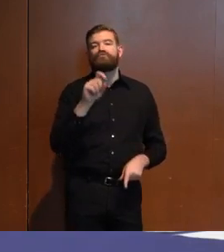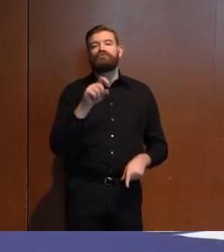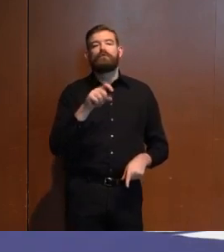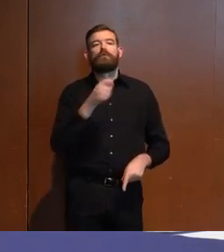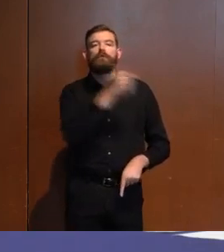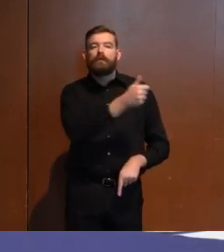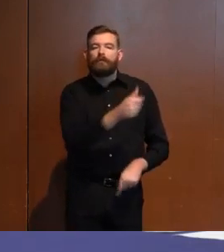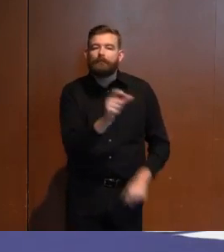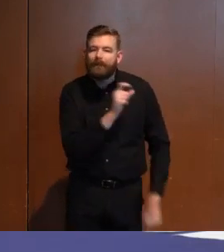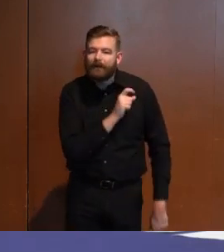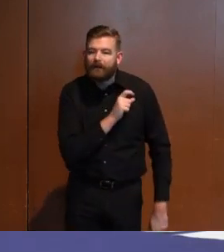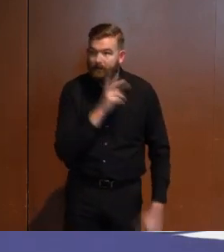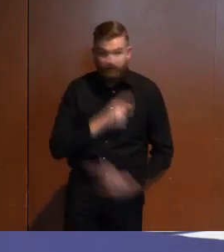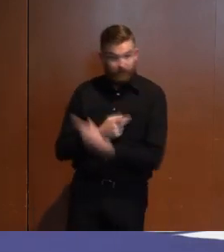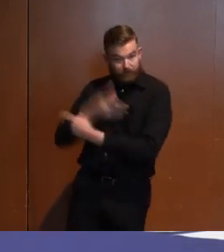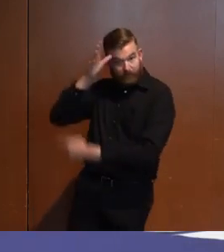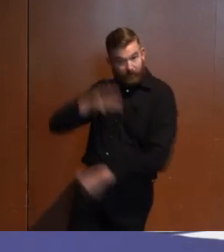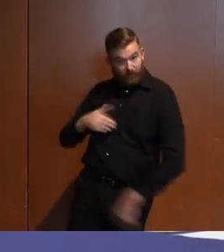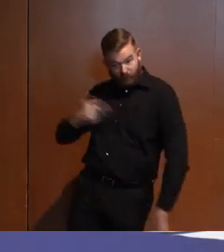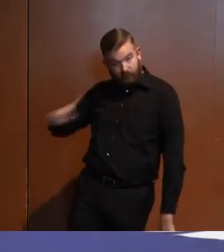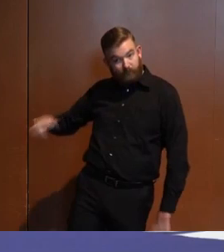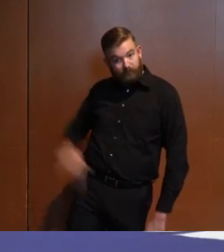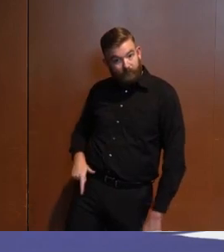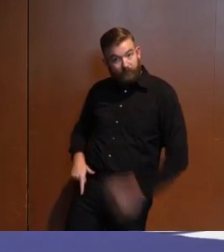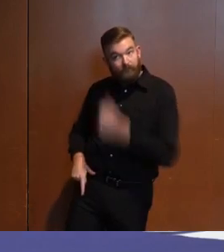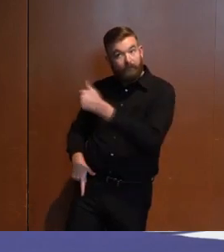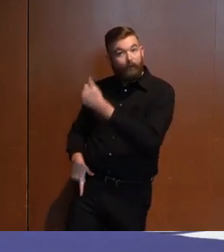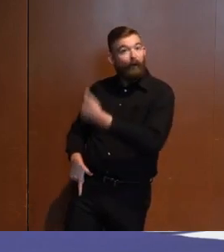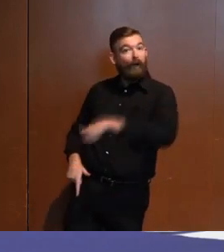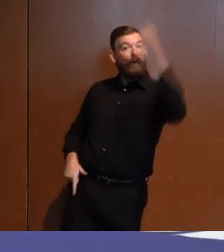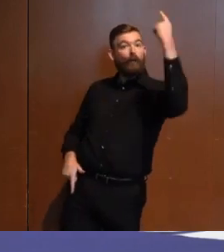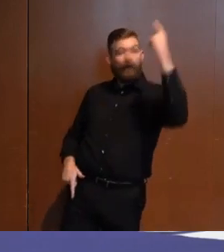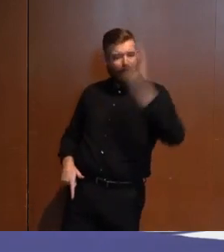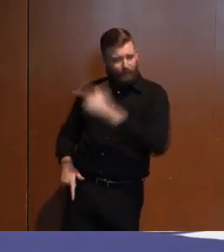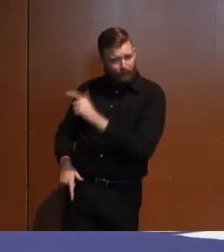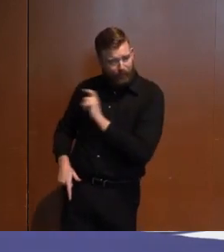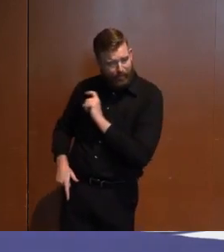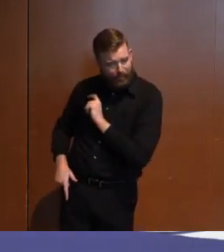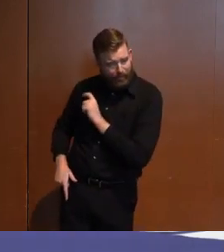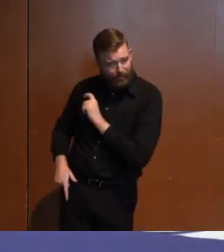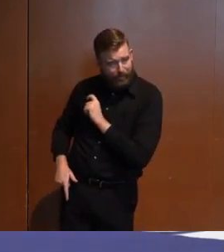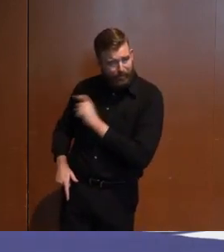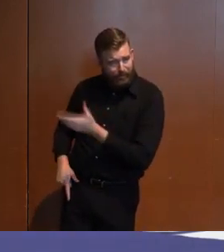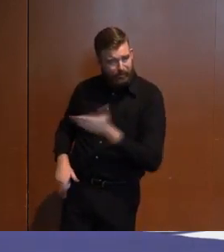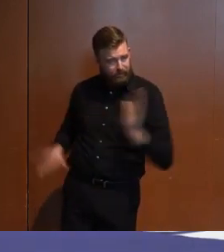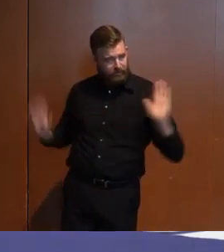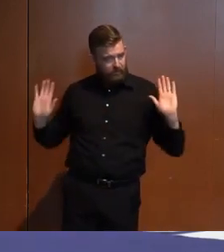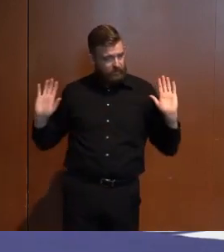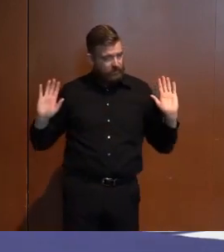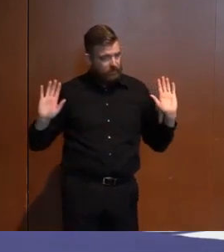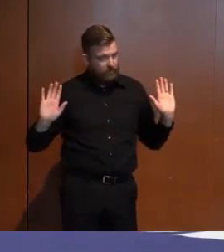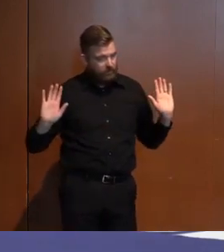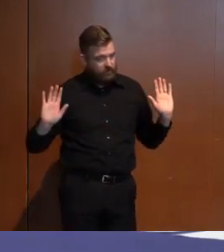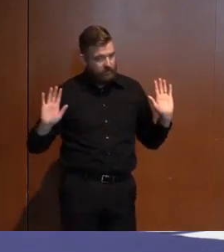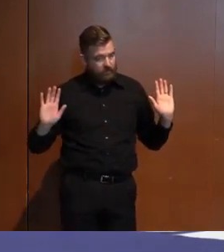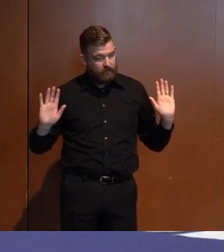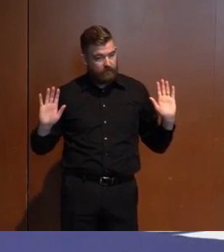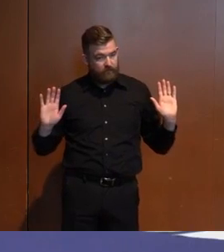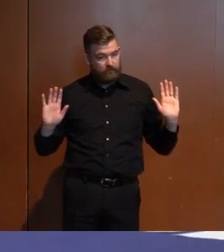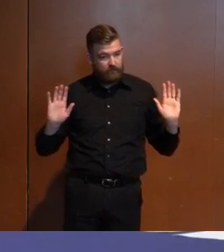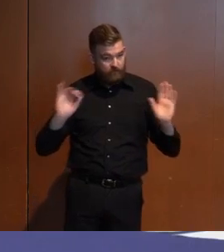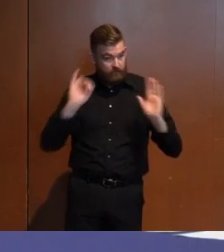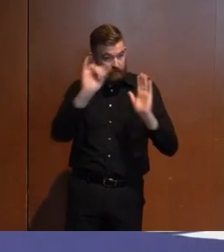hip. I don't know if there's any more color to add beyond that. Is there any other, I mean, it is what it is. I mean, I know